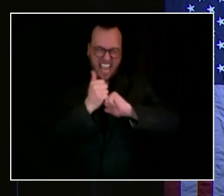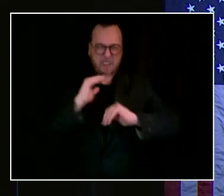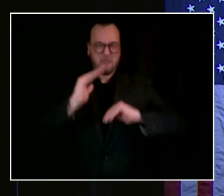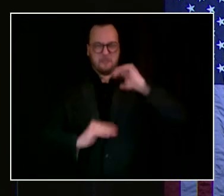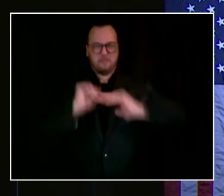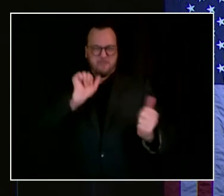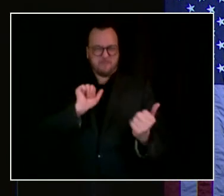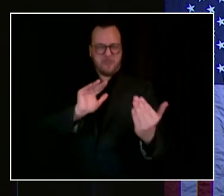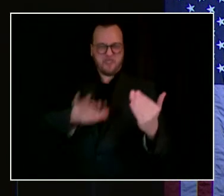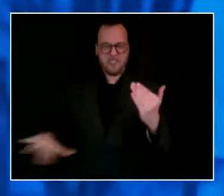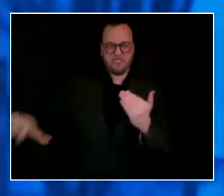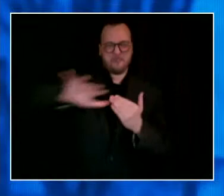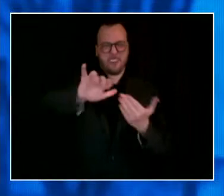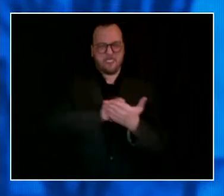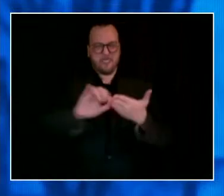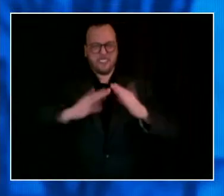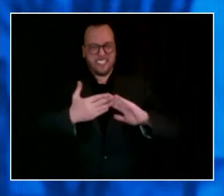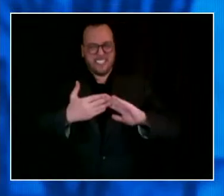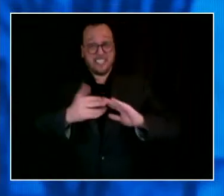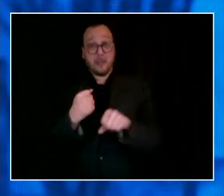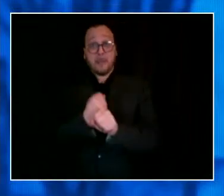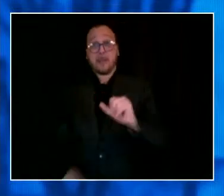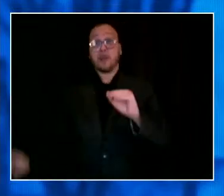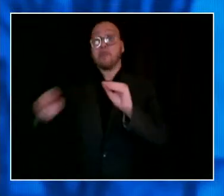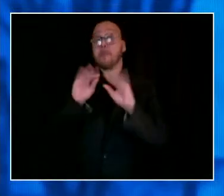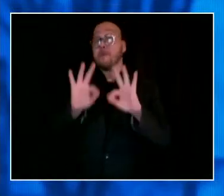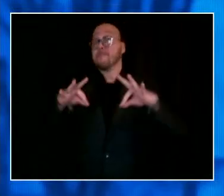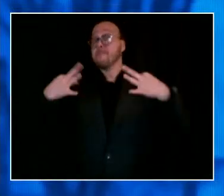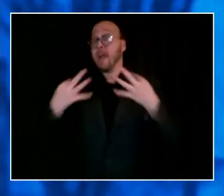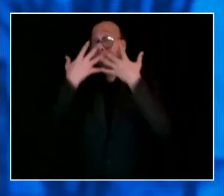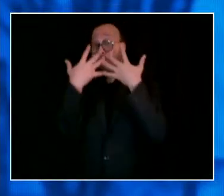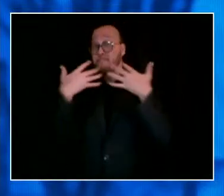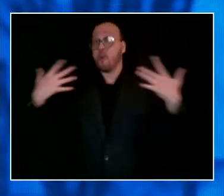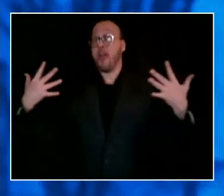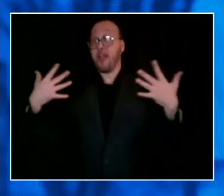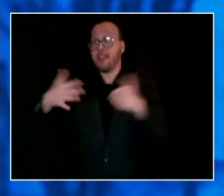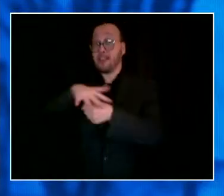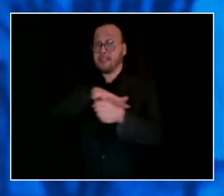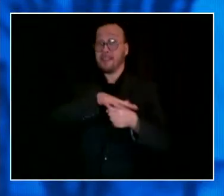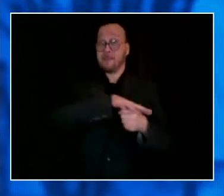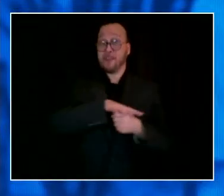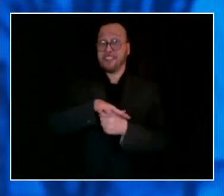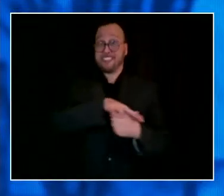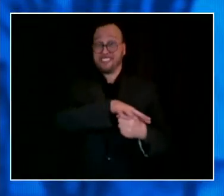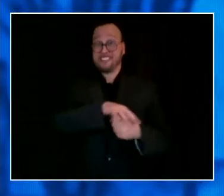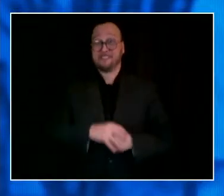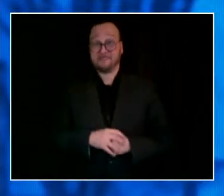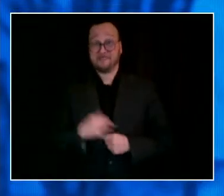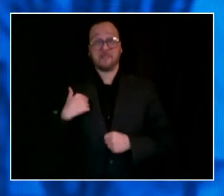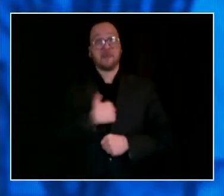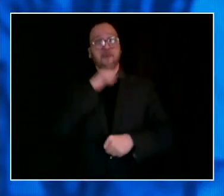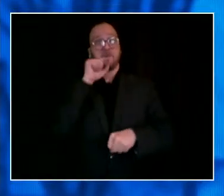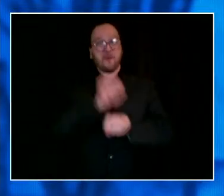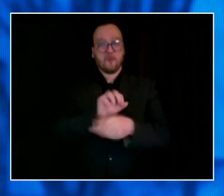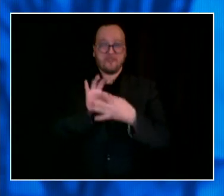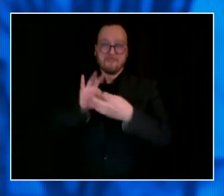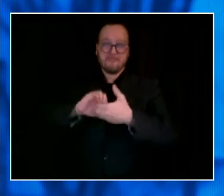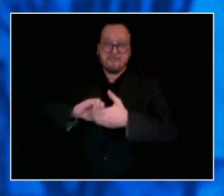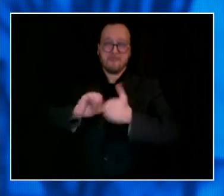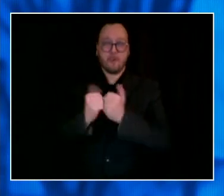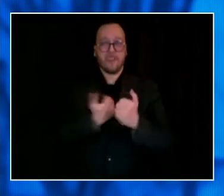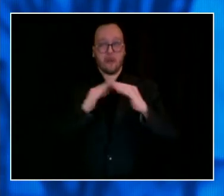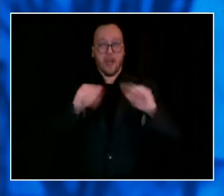boroughs and create more family-friendly neighborhoods. We will work across our housing agencies to build